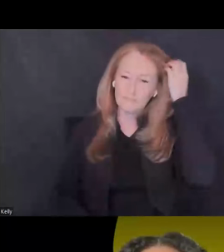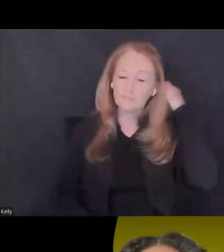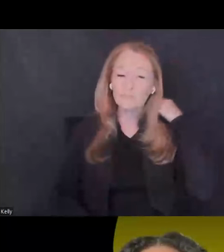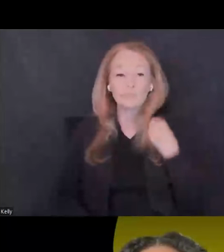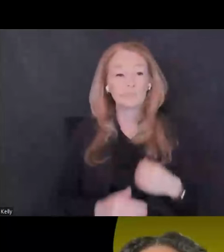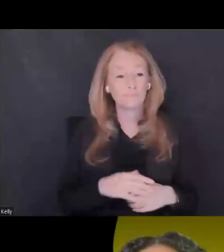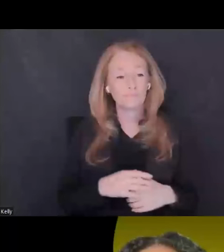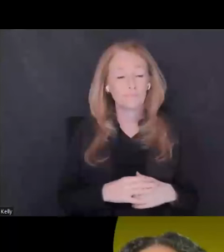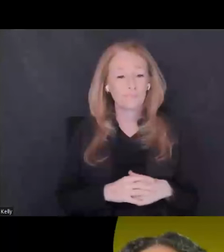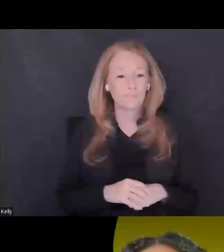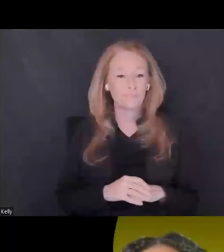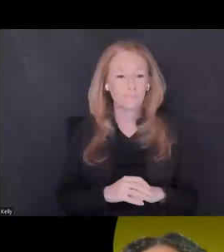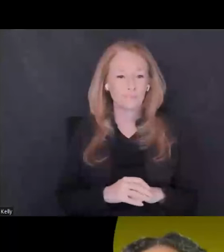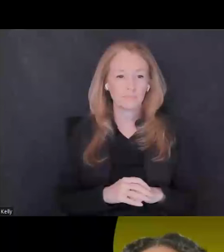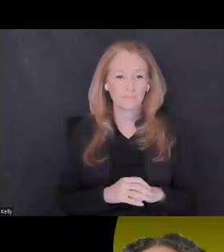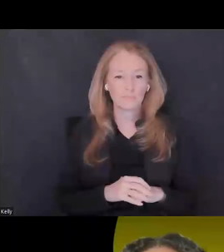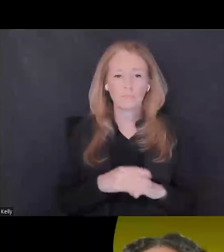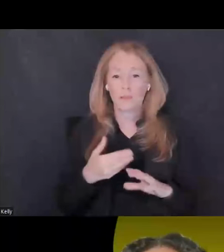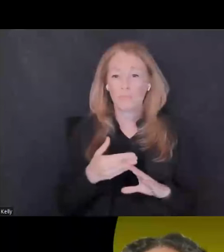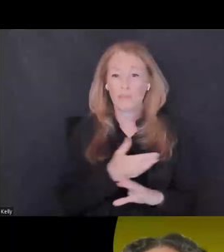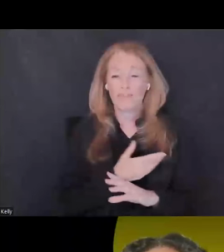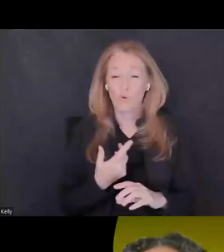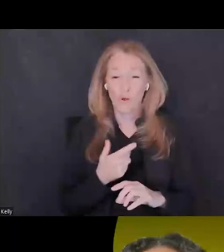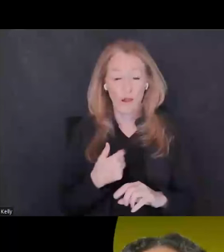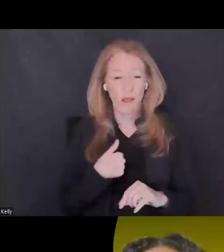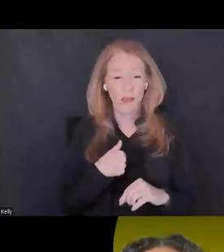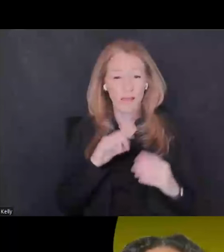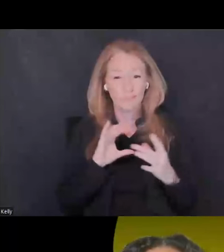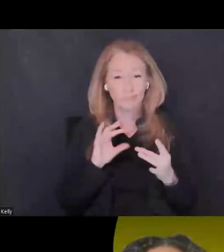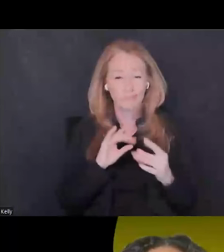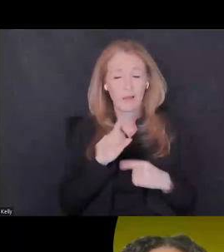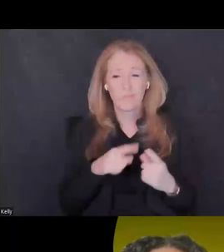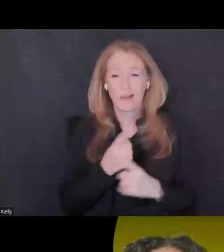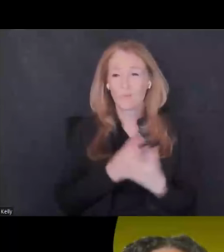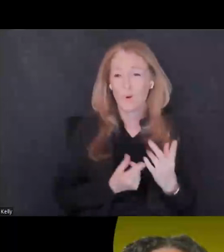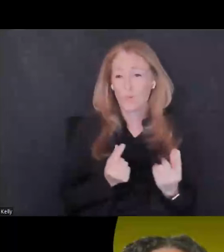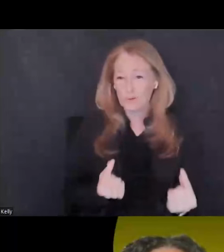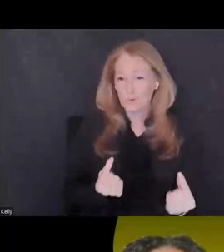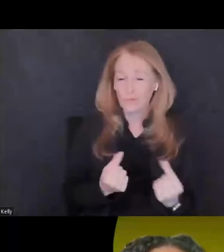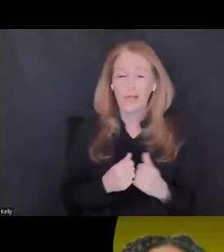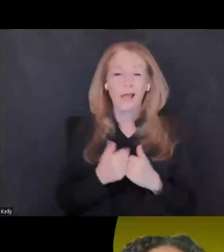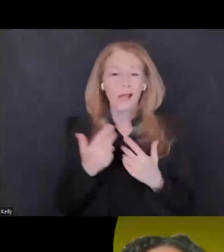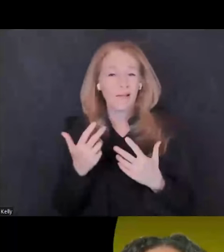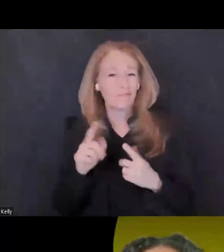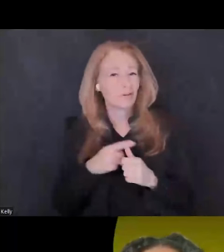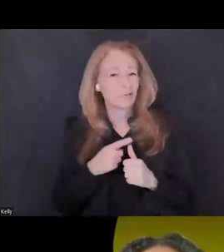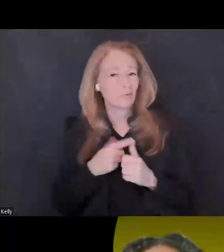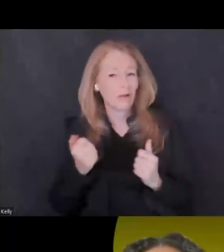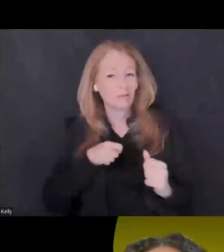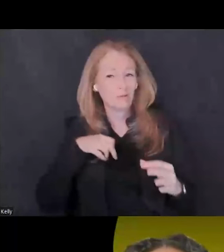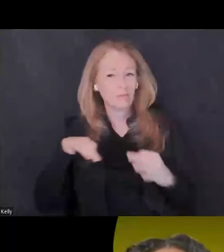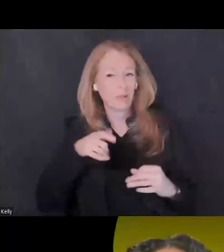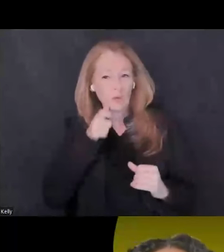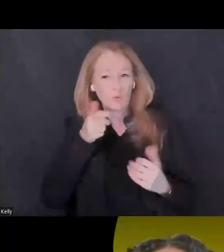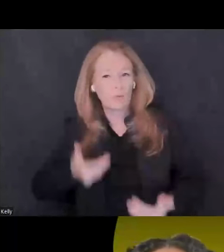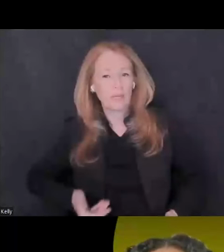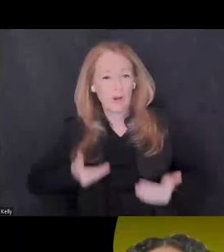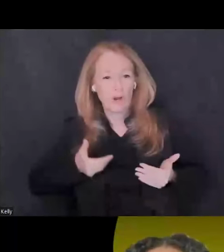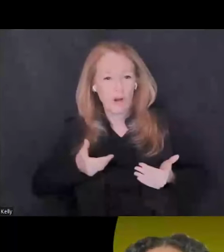So before I talk about what we do, I kind of want to talk a little bit about who we are. So our executive